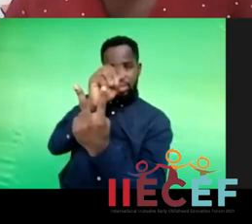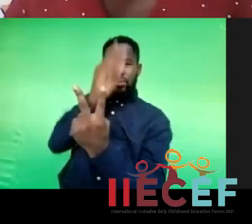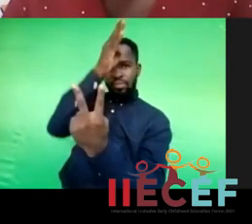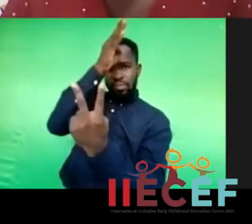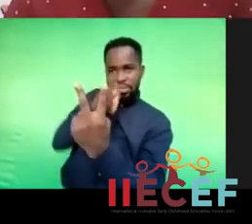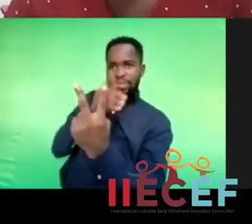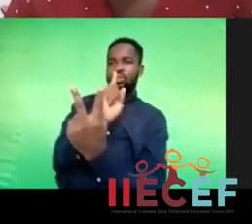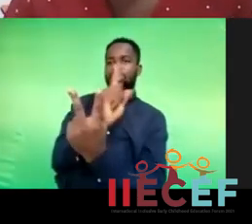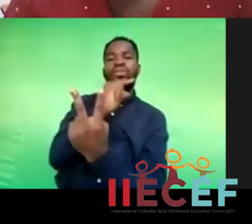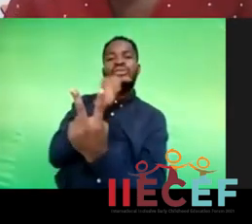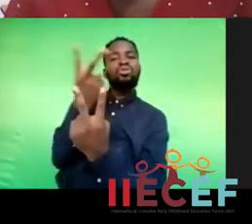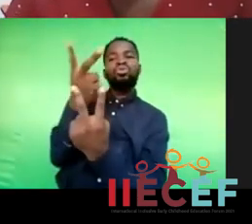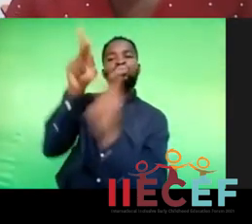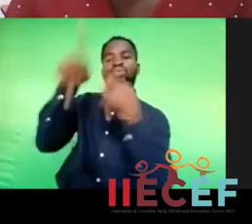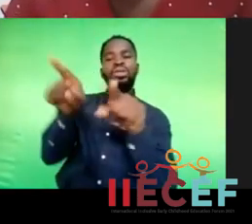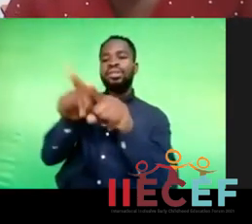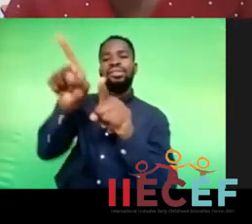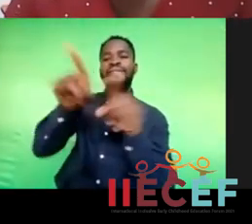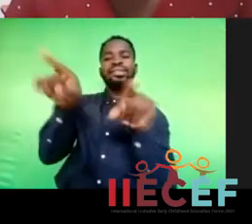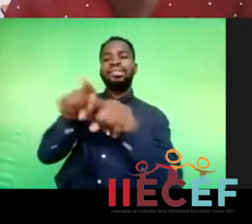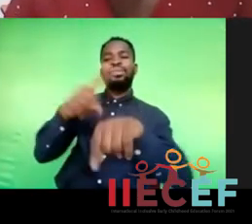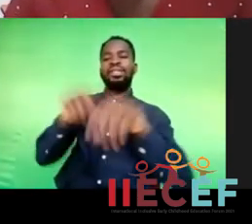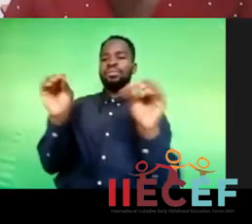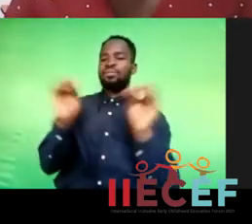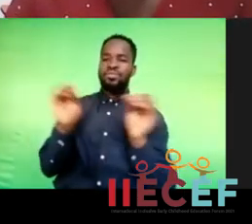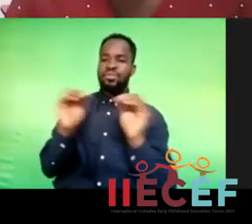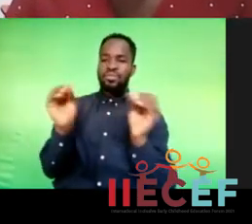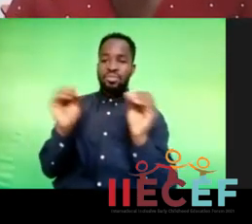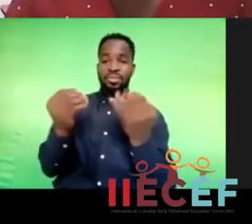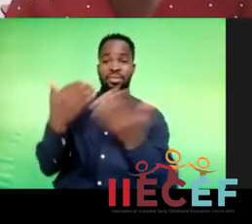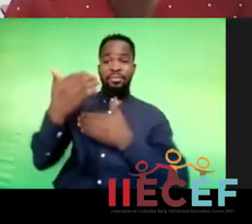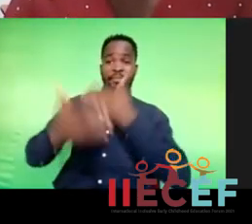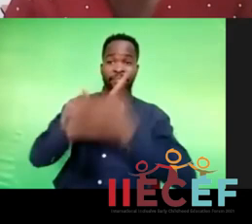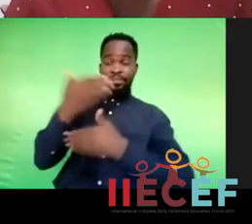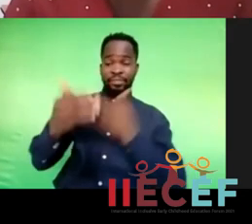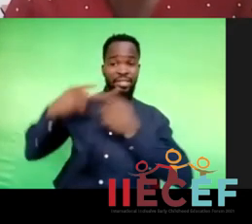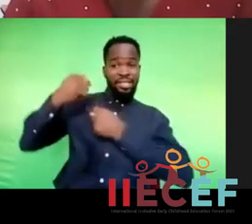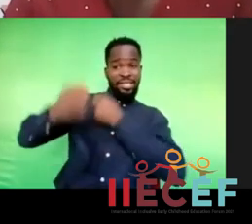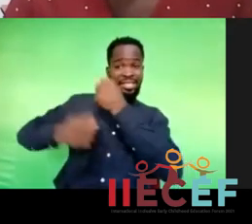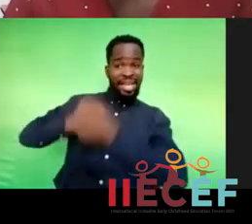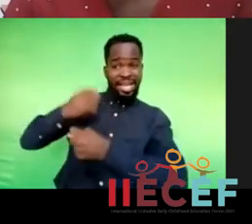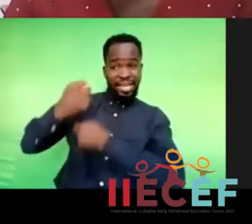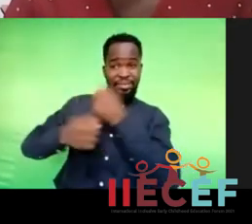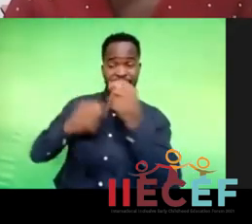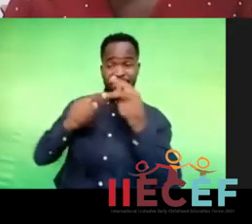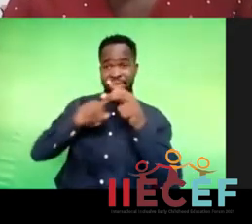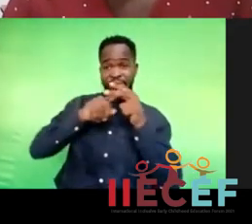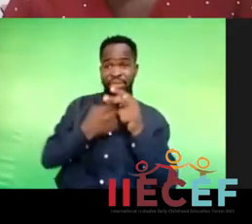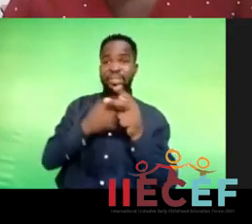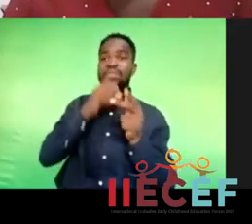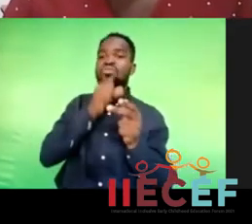two people are the same. And we say the signs of autism begin before the age of